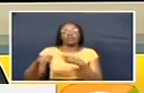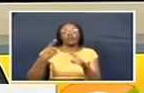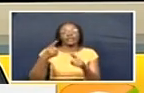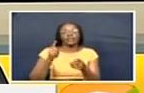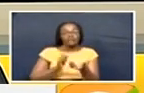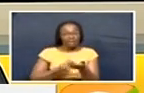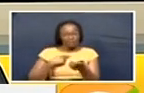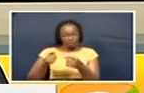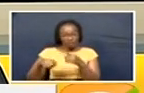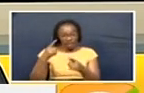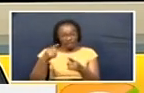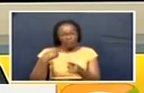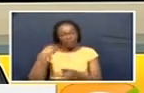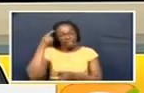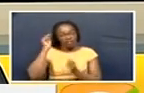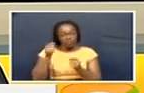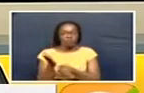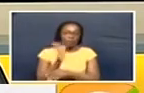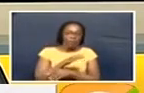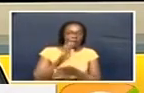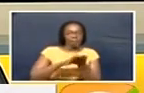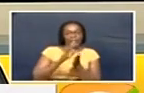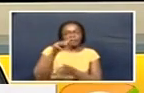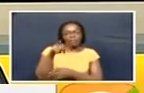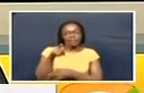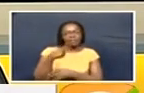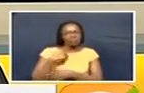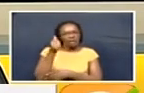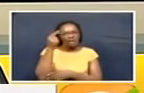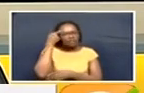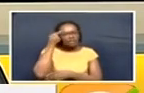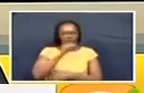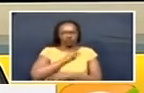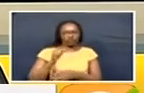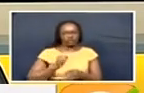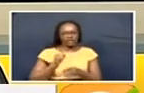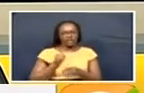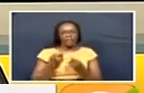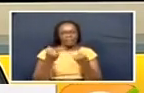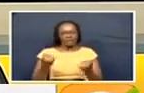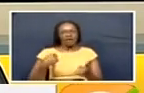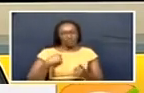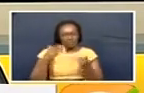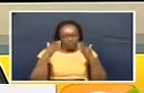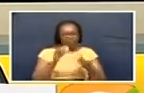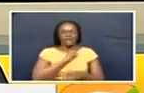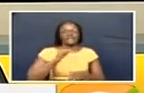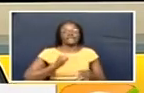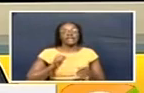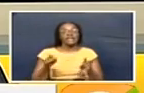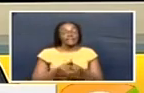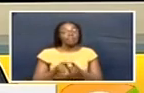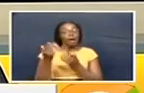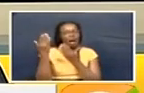thought that I would go back to being an MP. So I never thought of the Senate. Yet here I am. Mm-hmm. And I think, and hopefully I'm right, I will